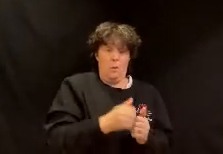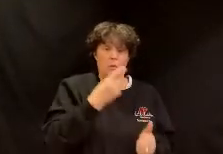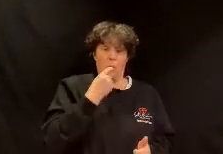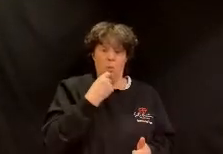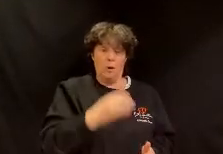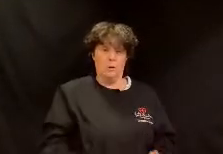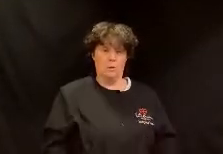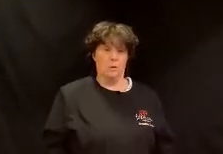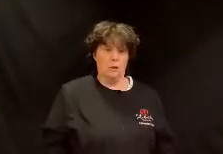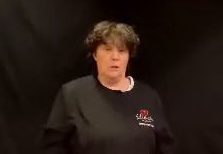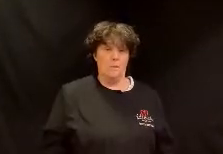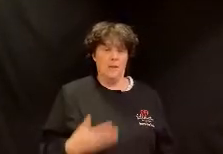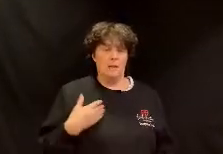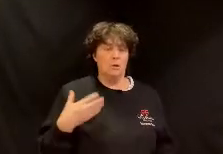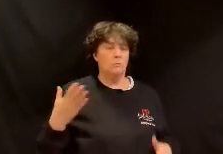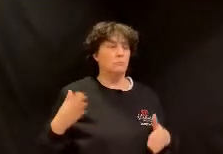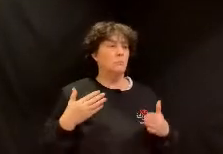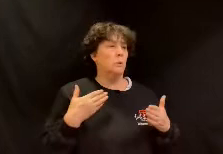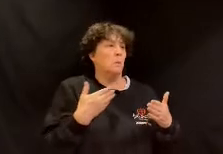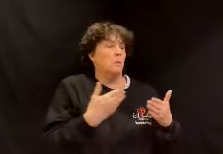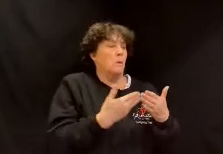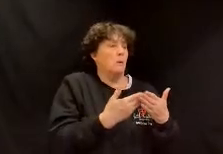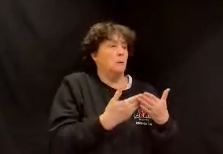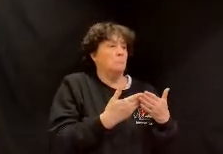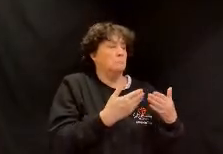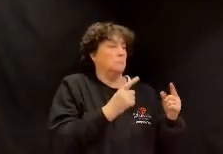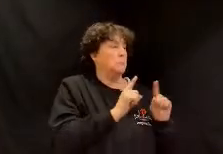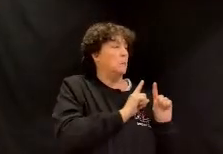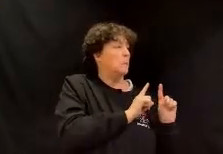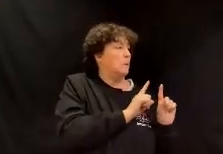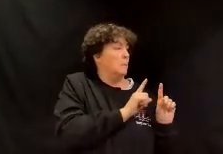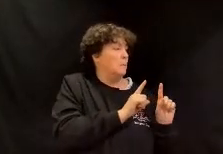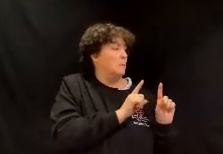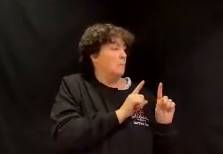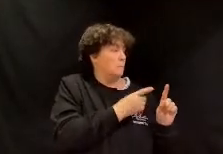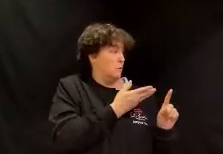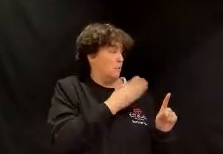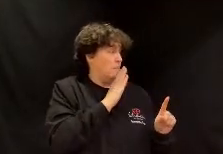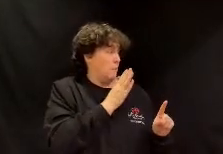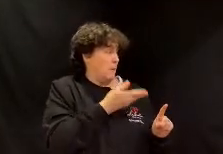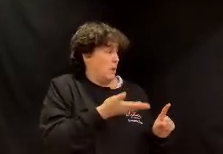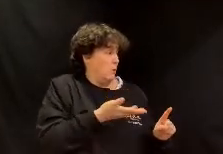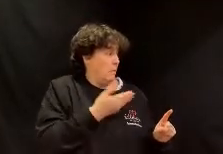he's going to be able to pull up beside him and say, I've been here before. We're going to make it.